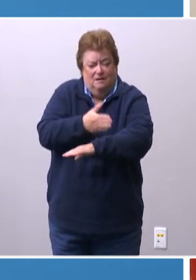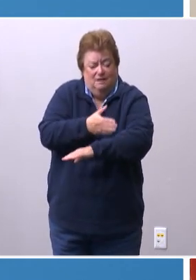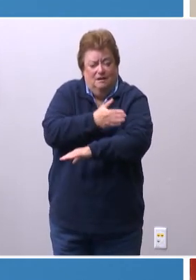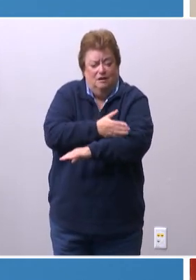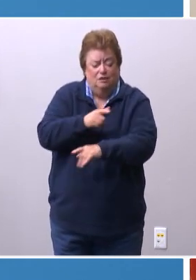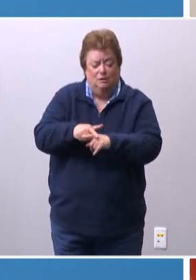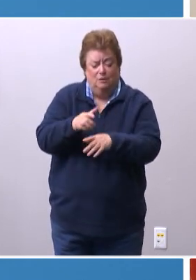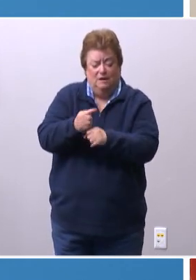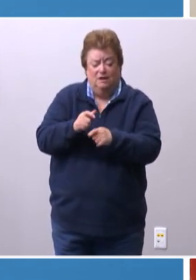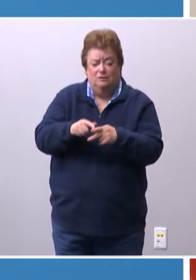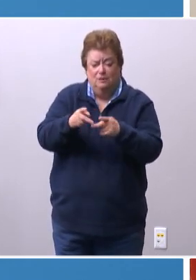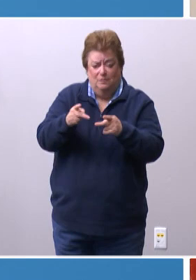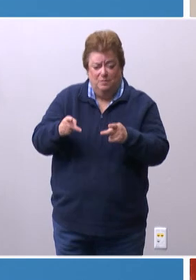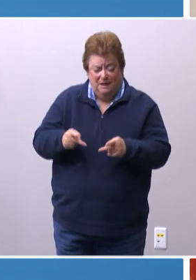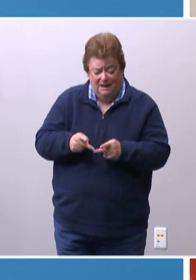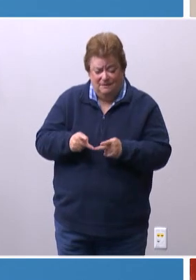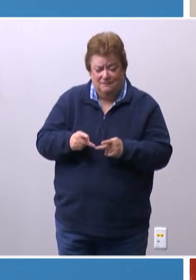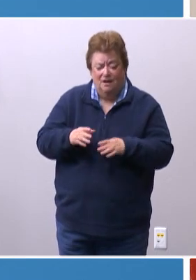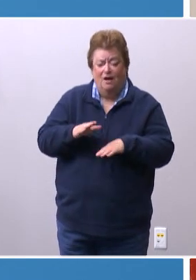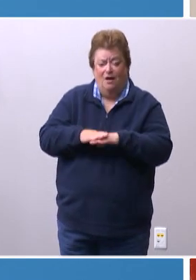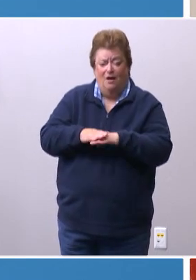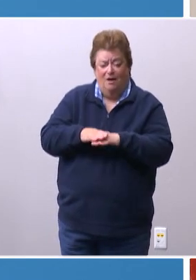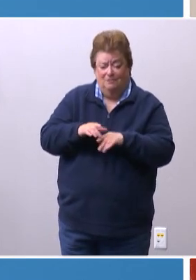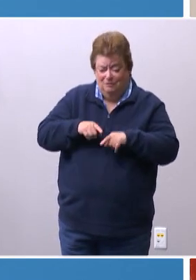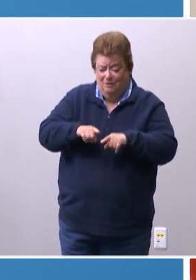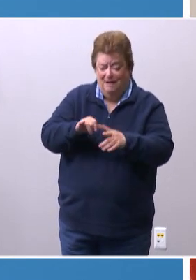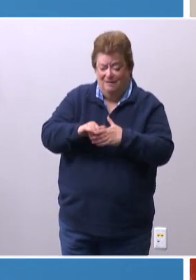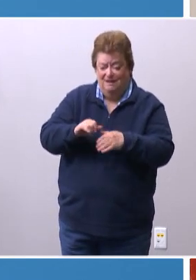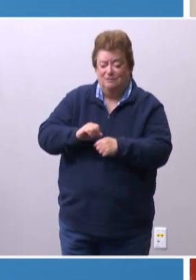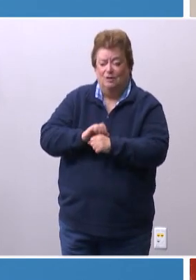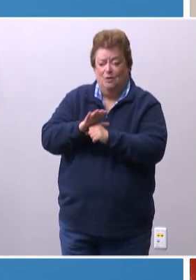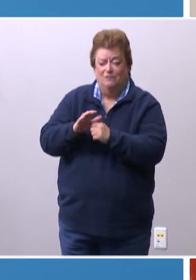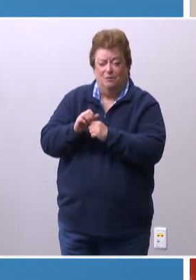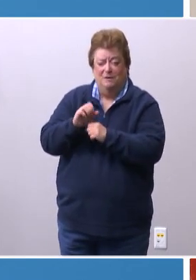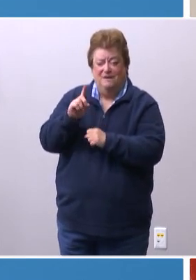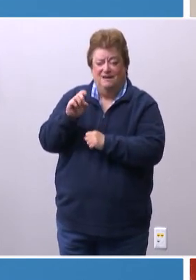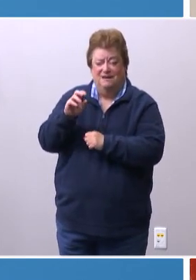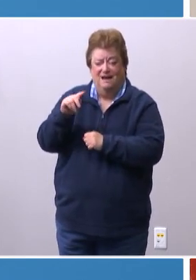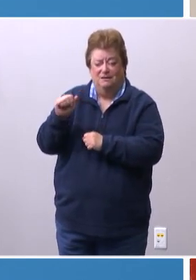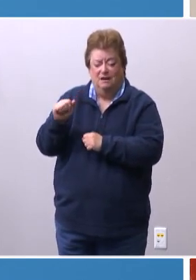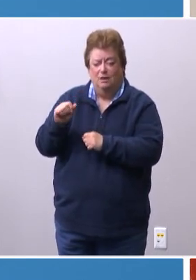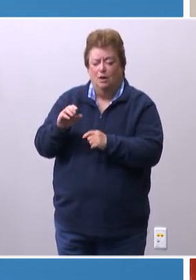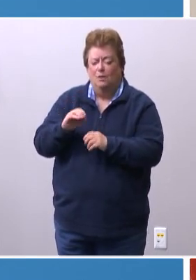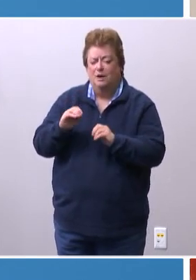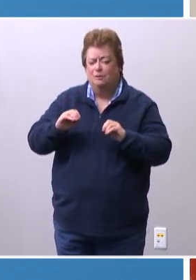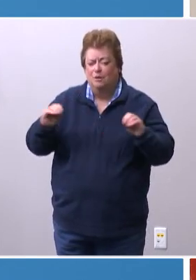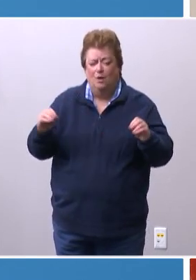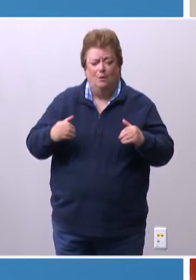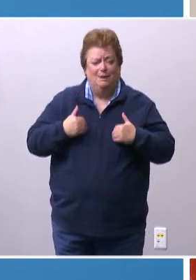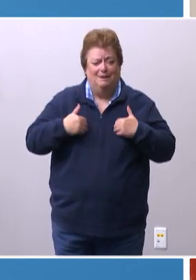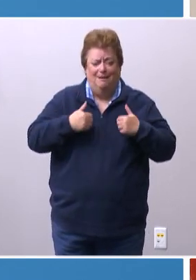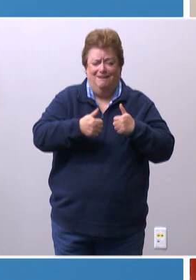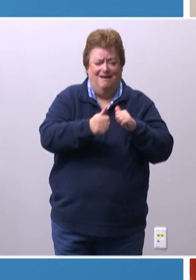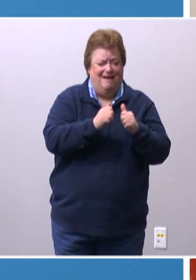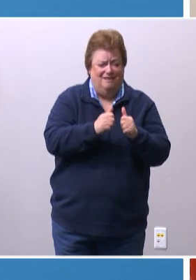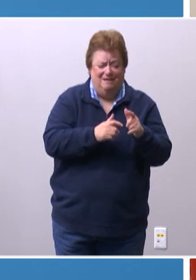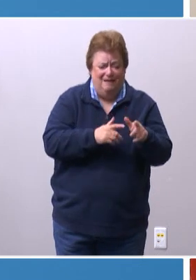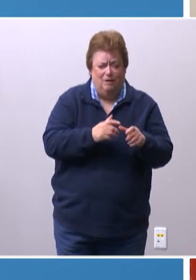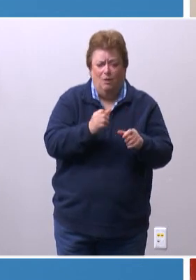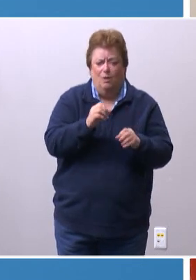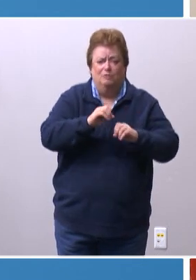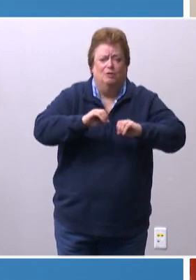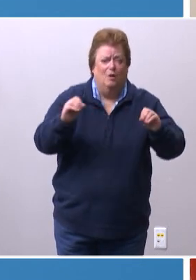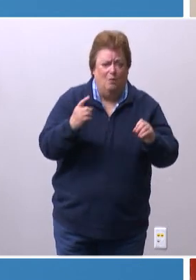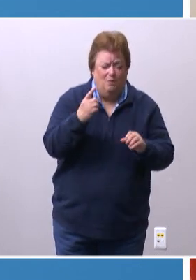the place on this pandemic curve driven by the Delta variant where no young athlete, and no one, period, has to wait overnight